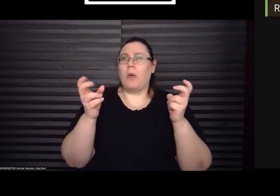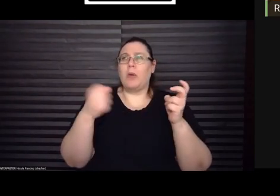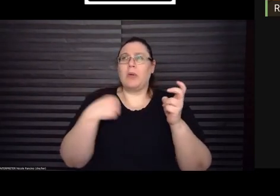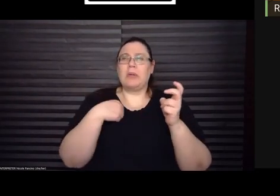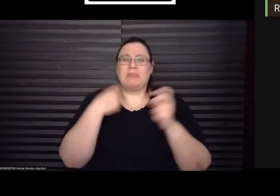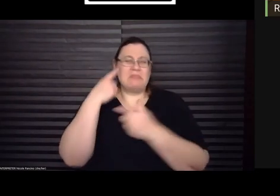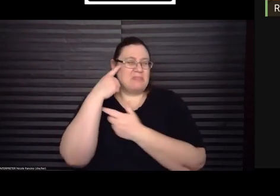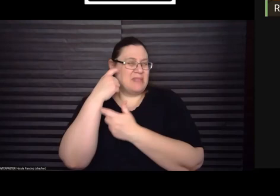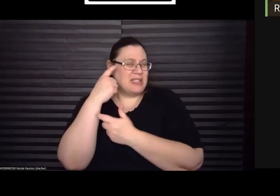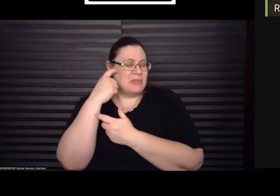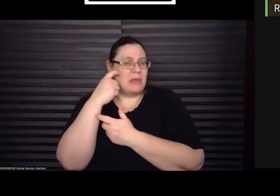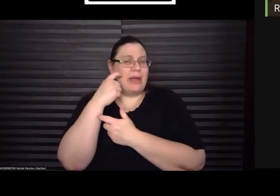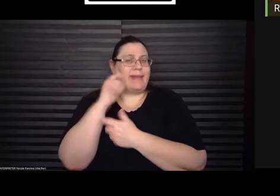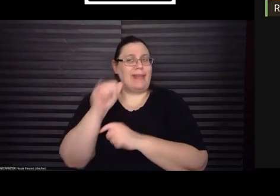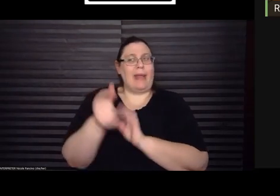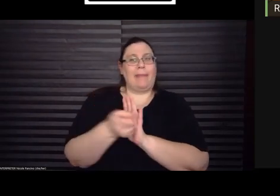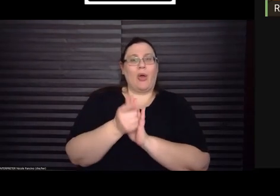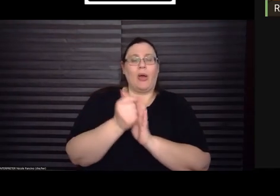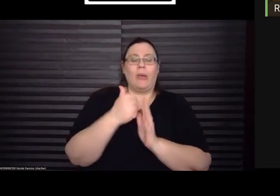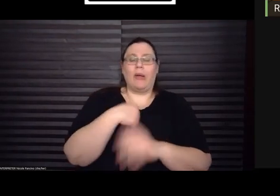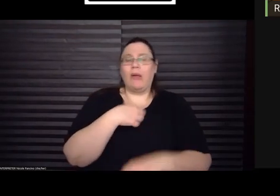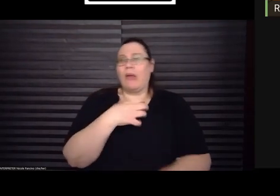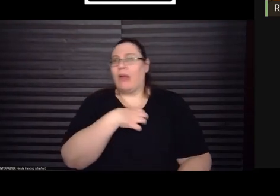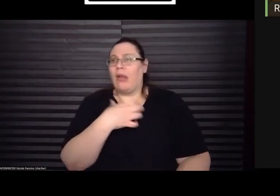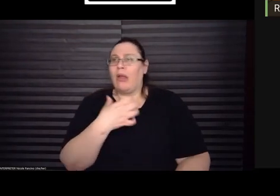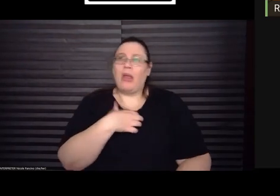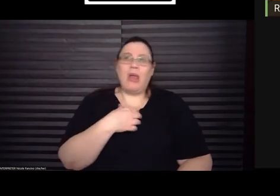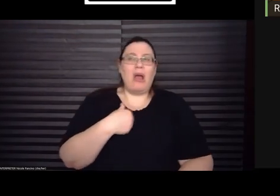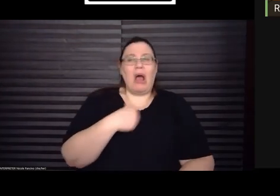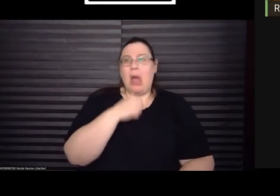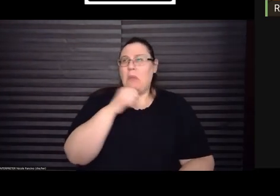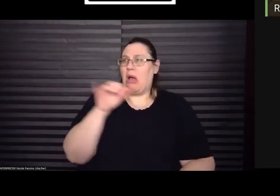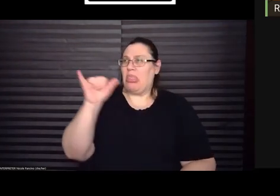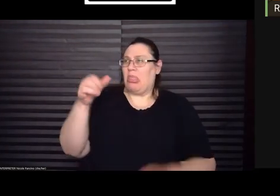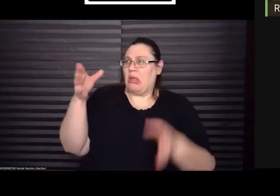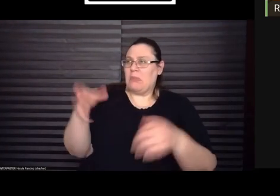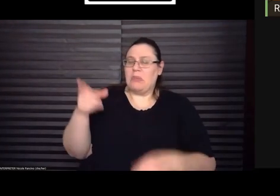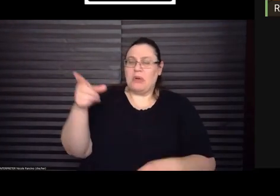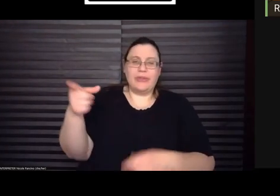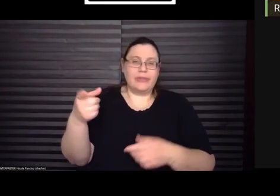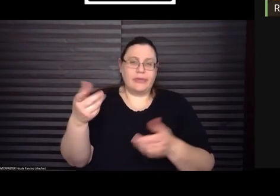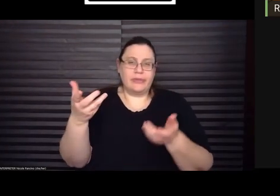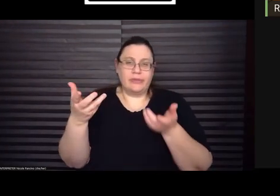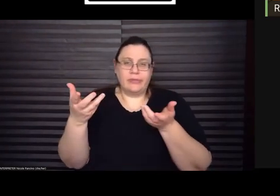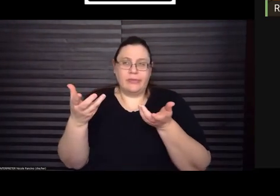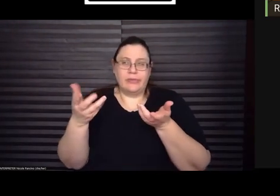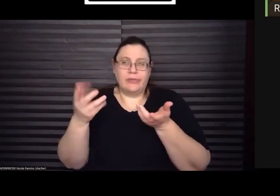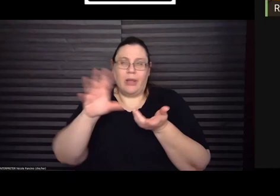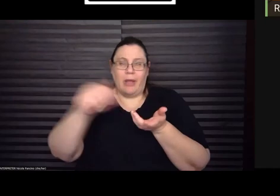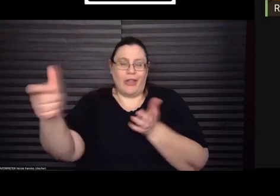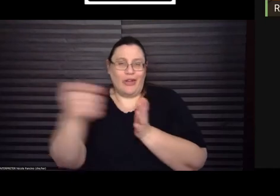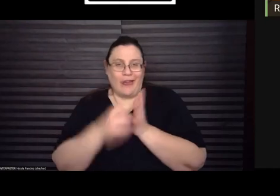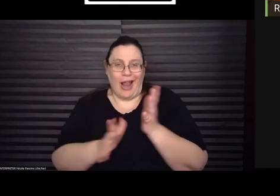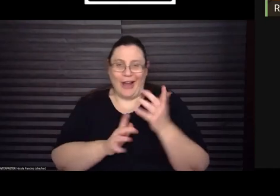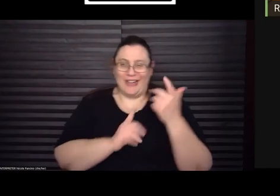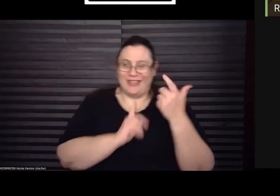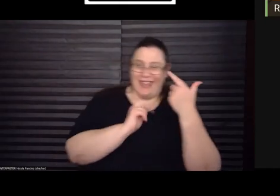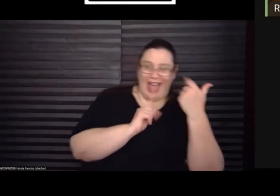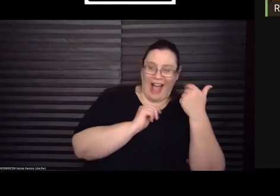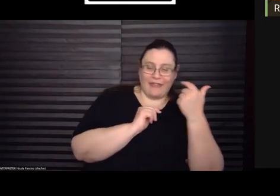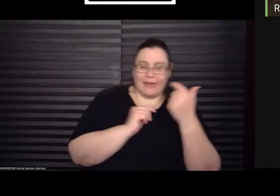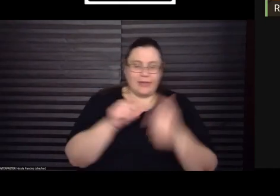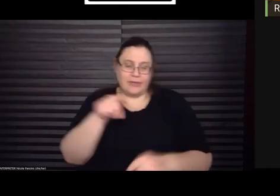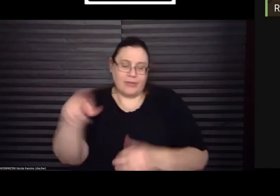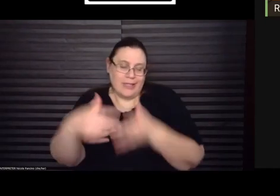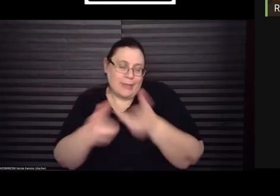probably when I was bemoaning the fact that, you know, I wasn't somebody else, right? I mean, I wasn't some other writer. And just